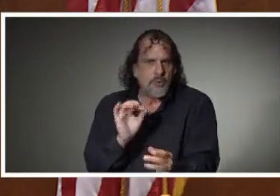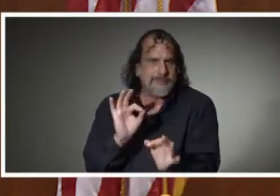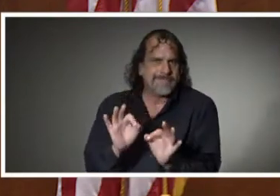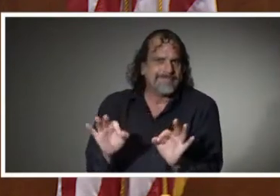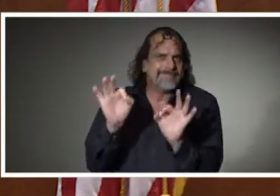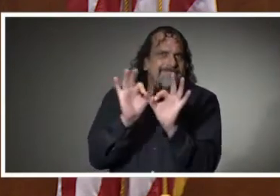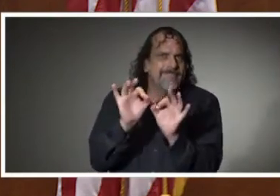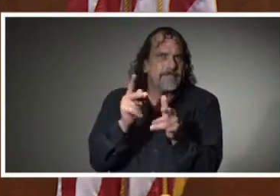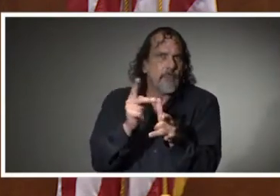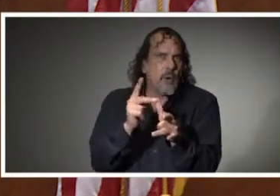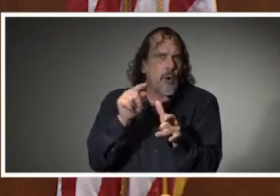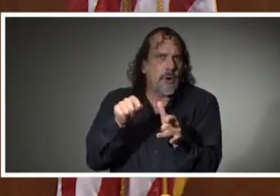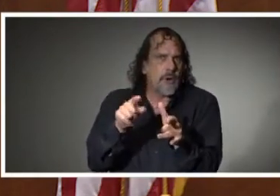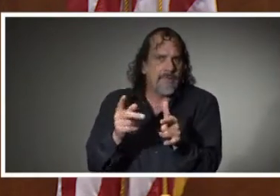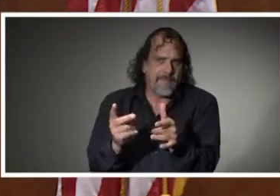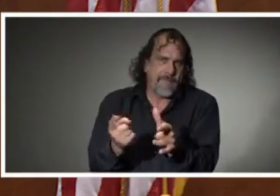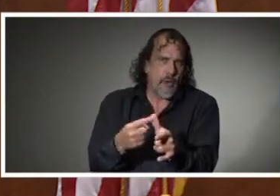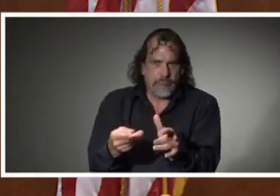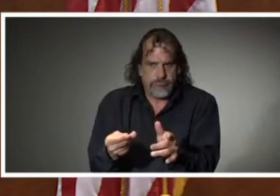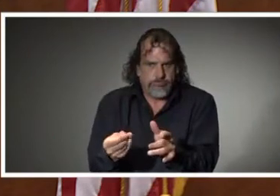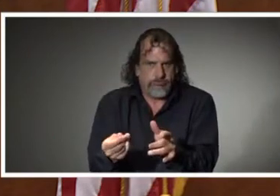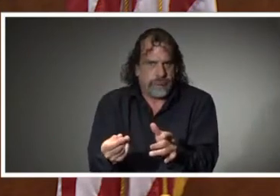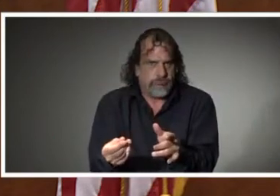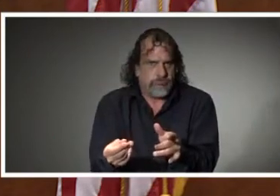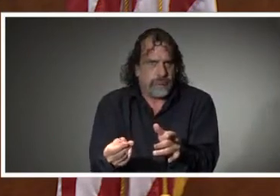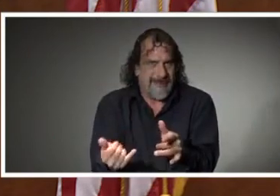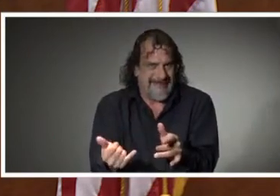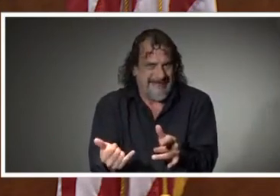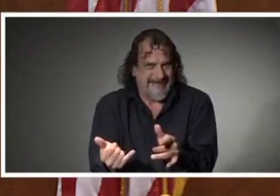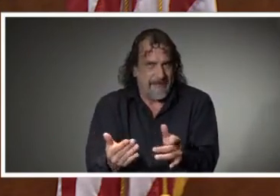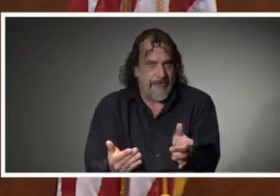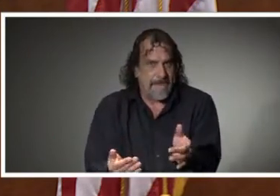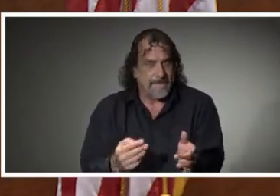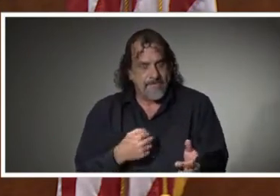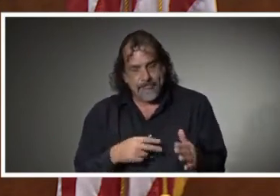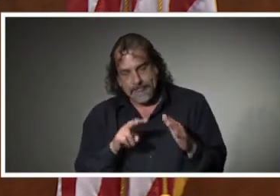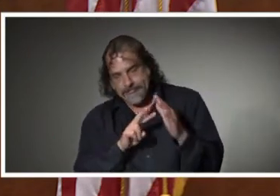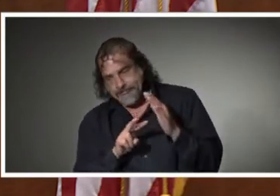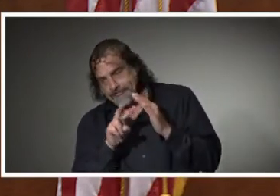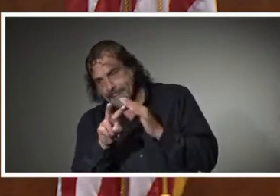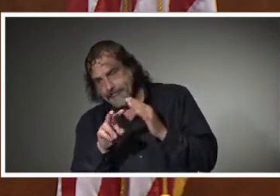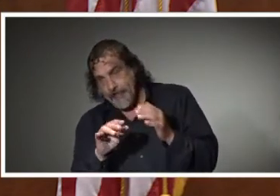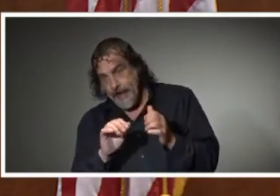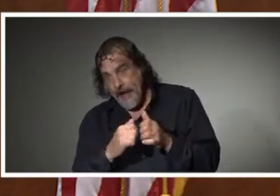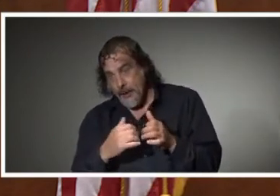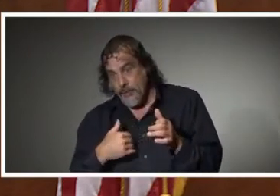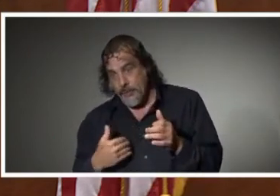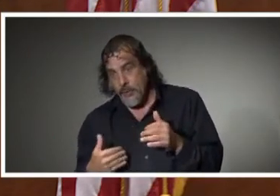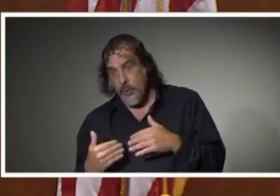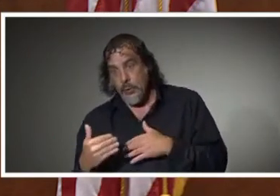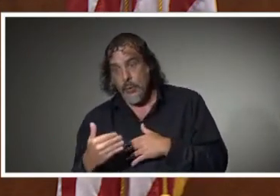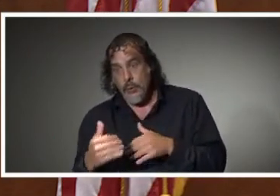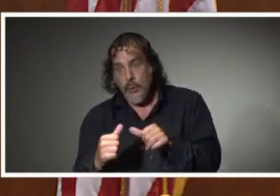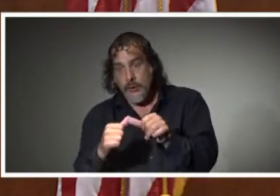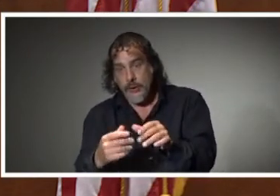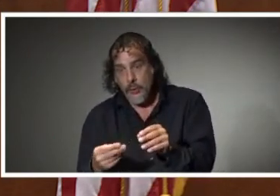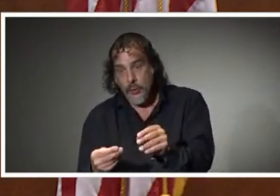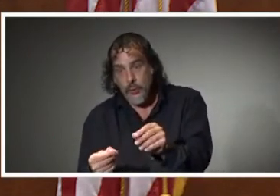functions of that particular agency. We are looking at ways to continue to do